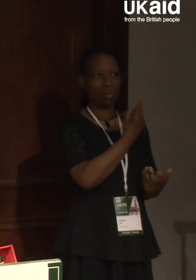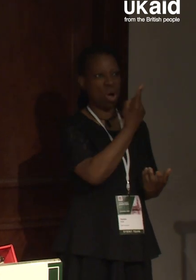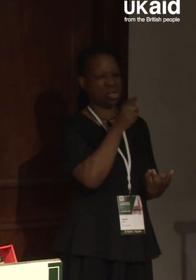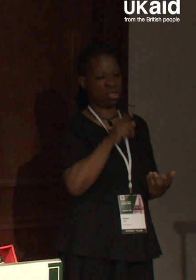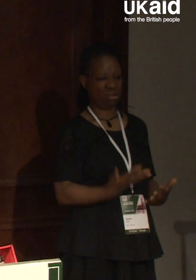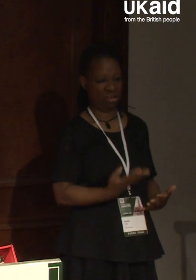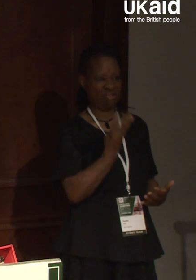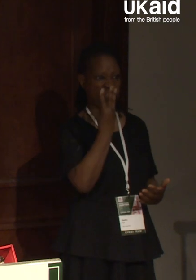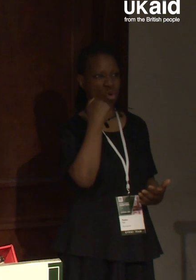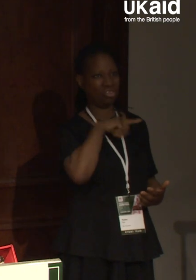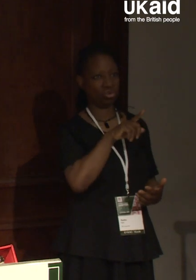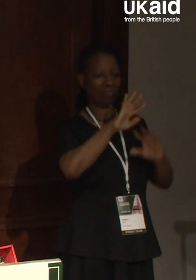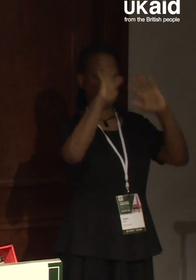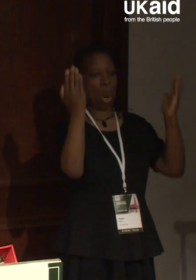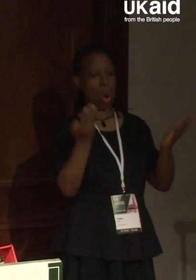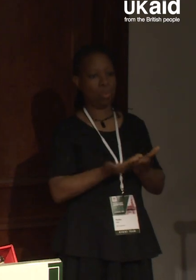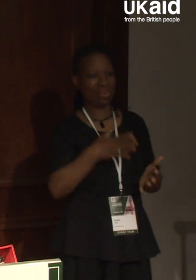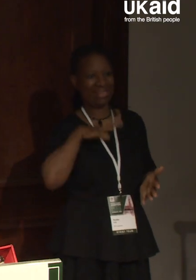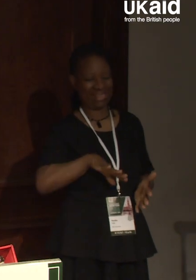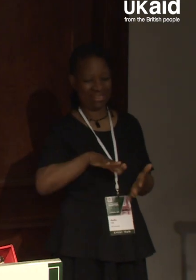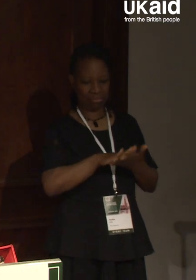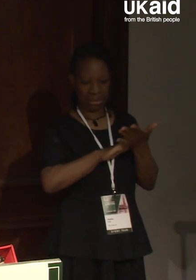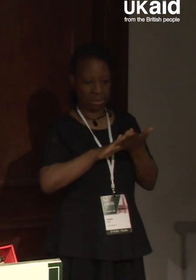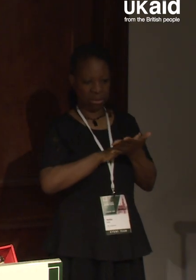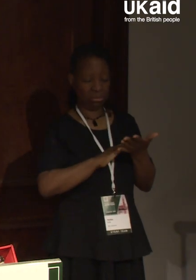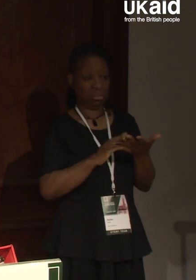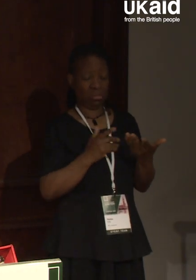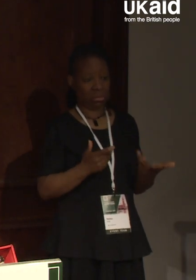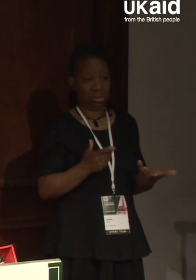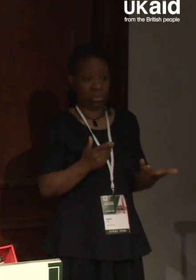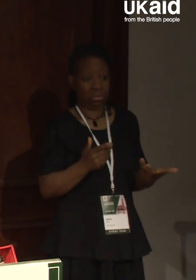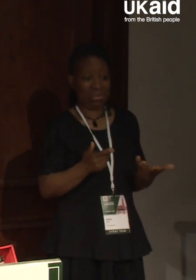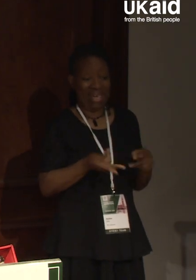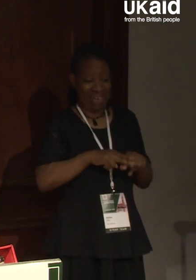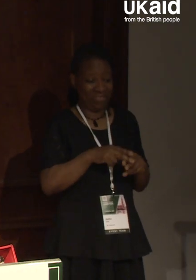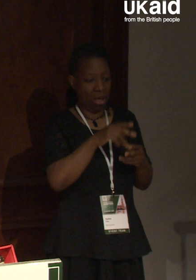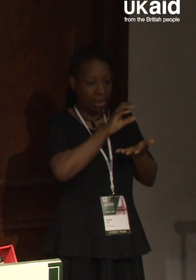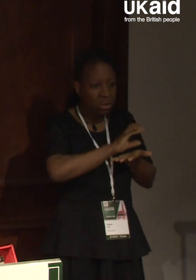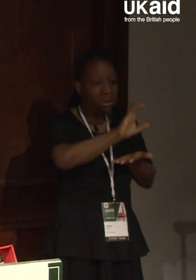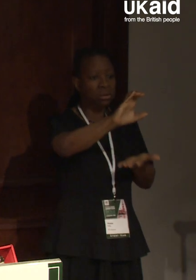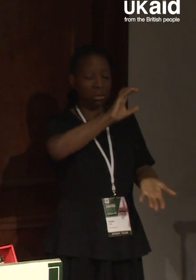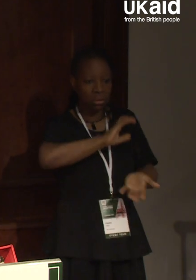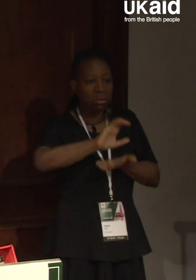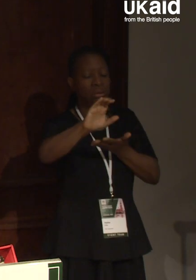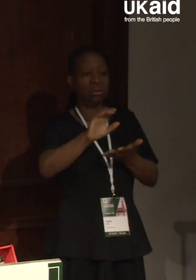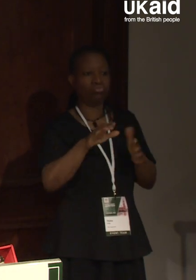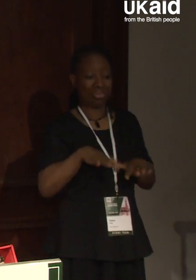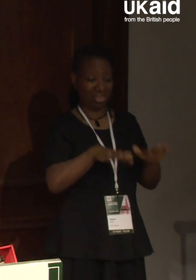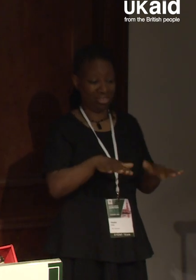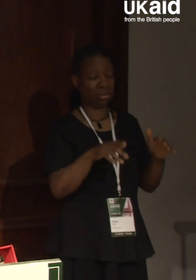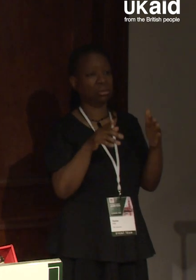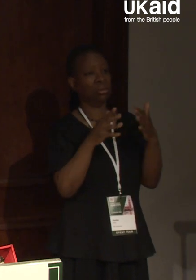1/400th of the global need. And that really means that even if you put together major donors such as Britain, such as the United